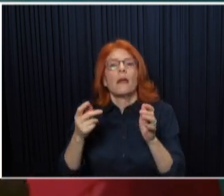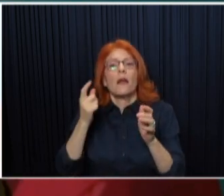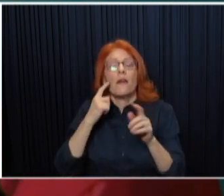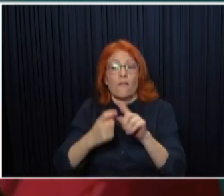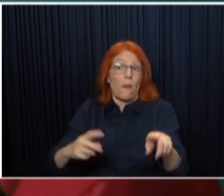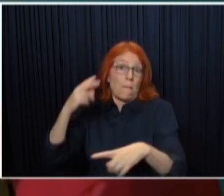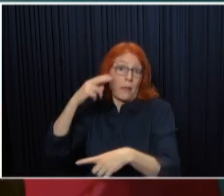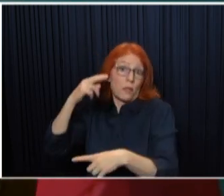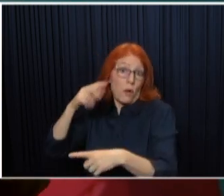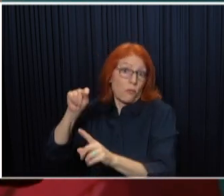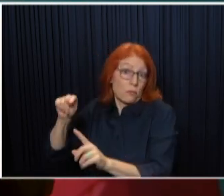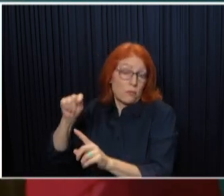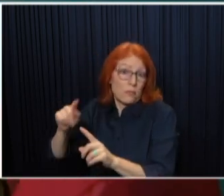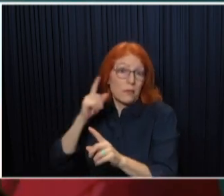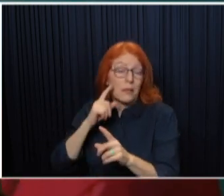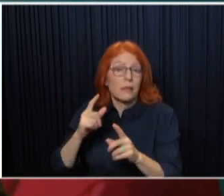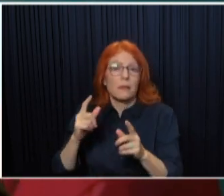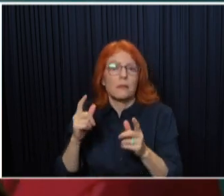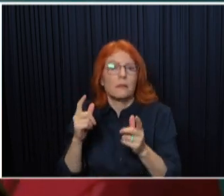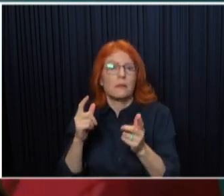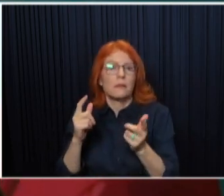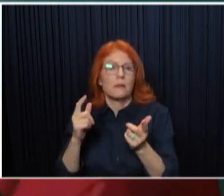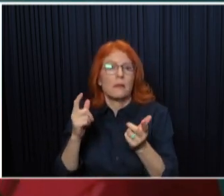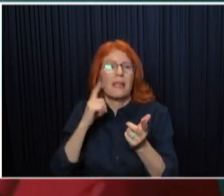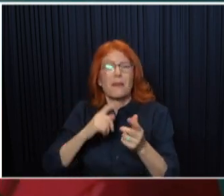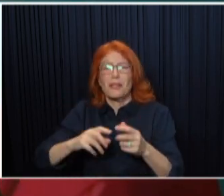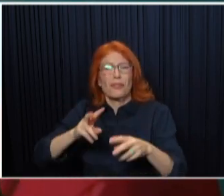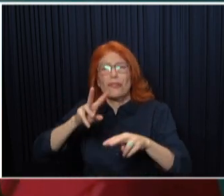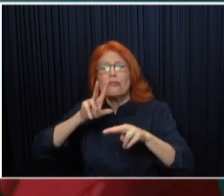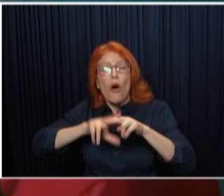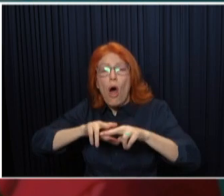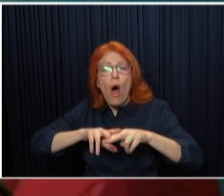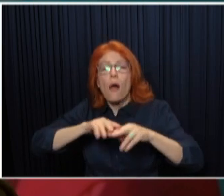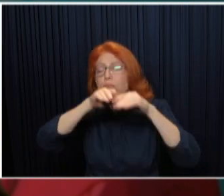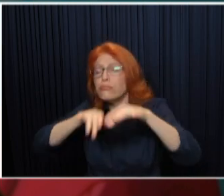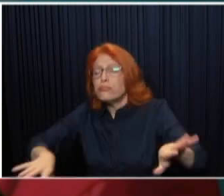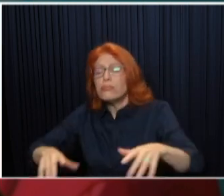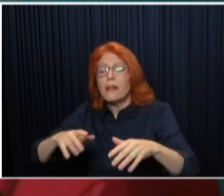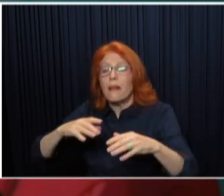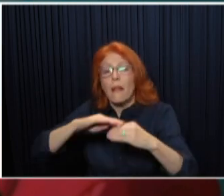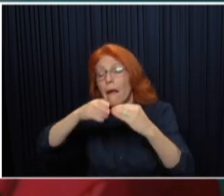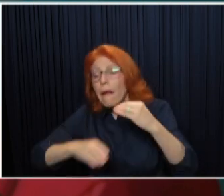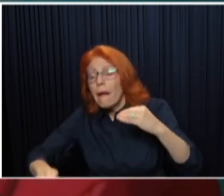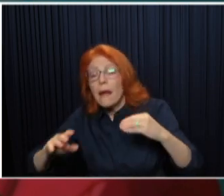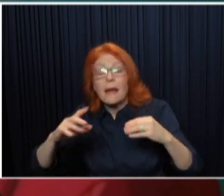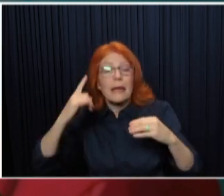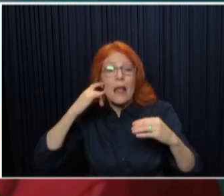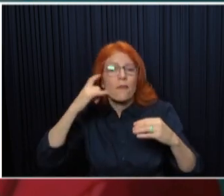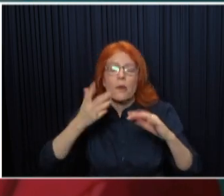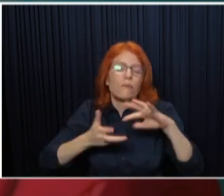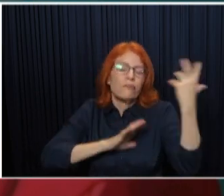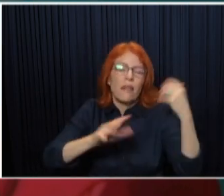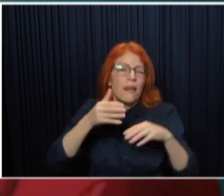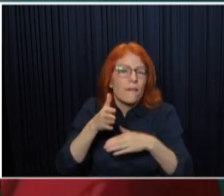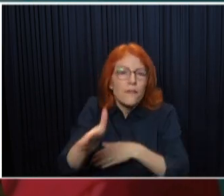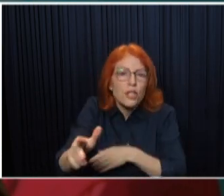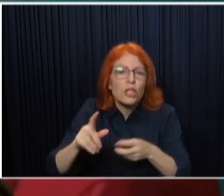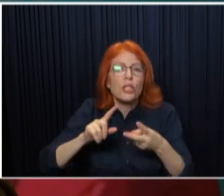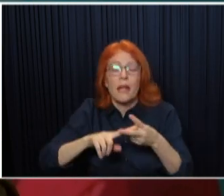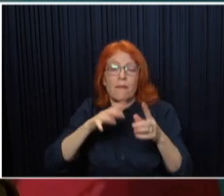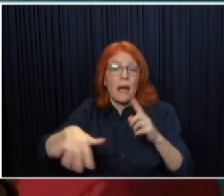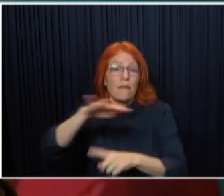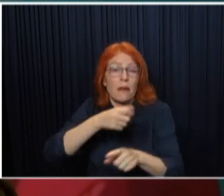Mexico, because putting brine back in the Gulf of California would just mess up their fishing industry. There's environmental